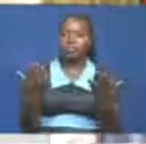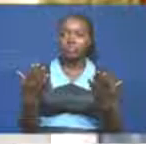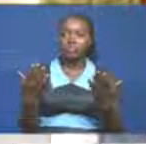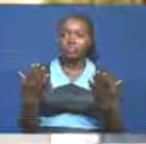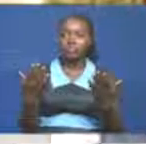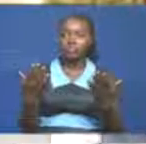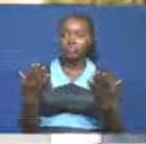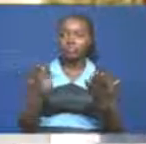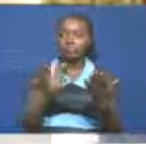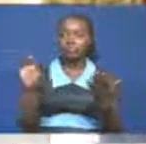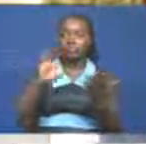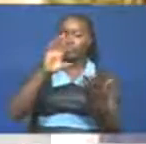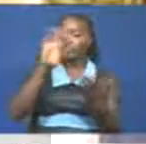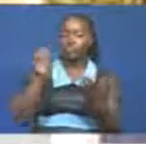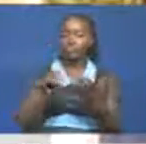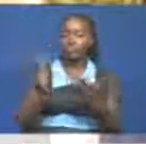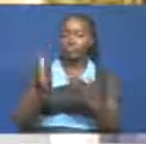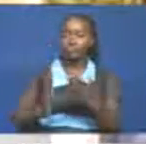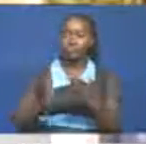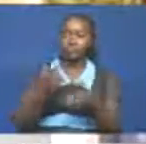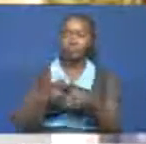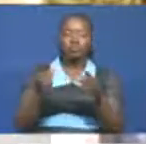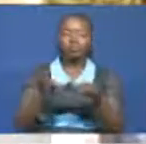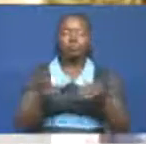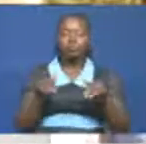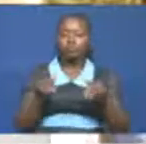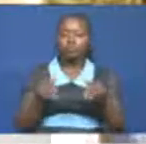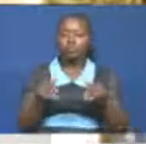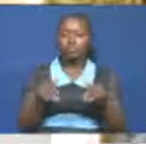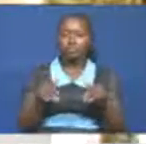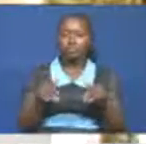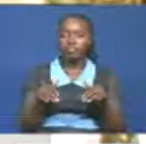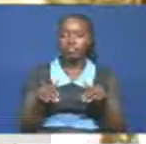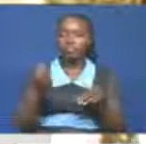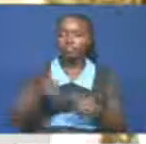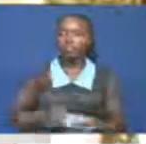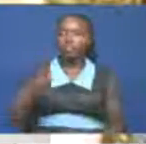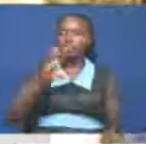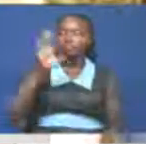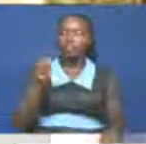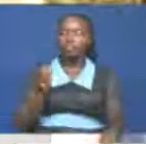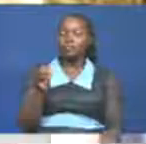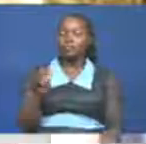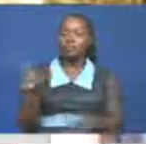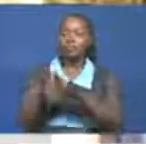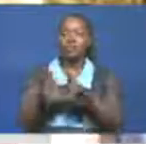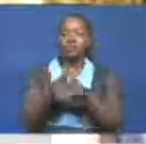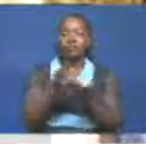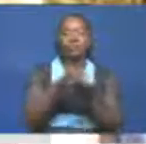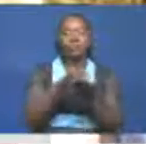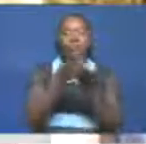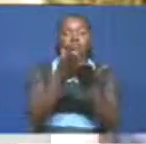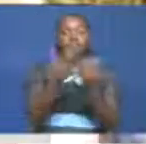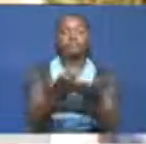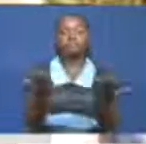on the East African side, but we are waiting for the South African side to also position their instruments